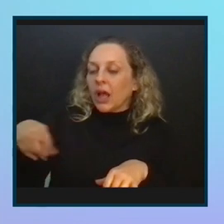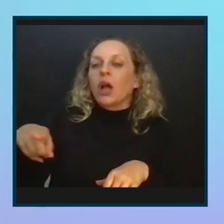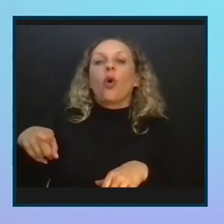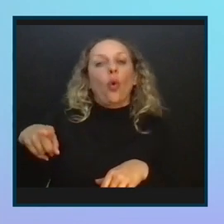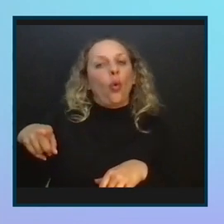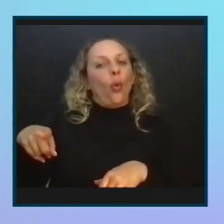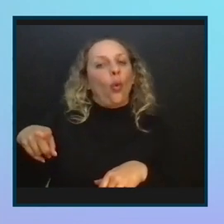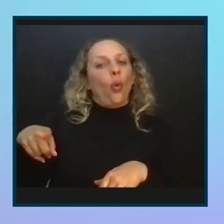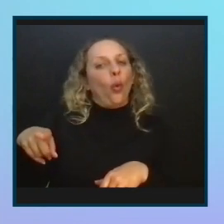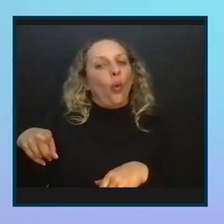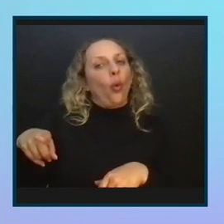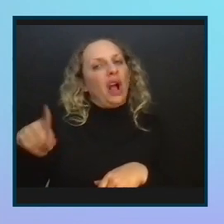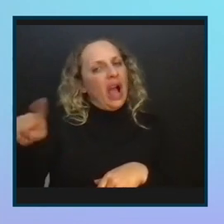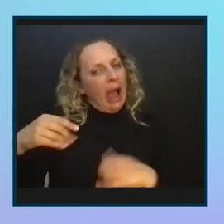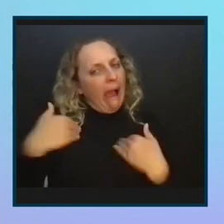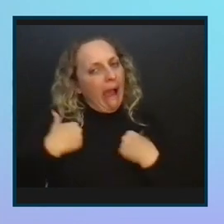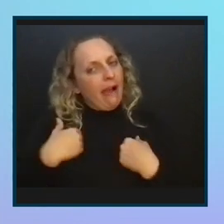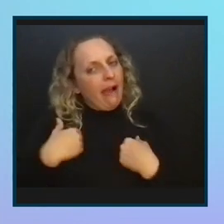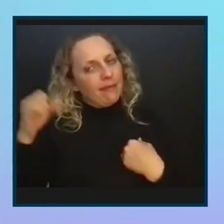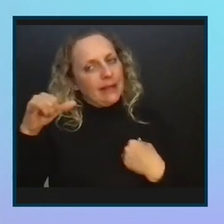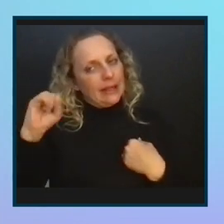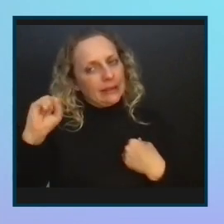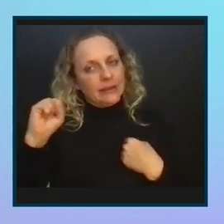there definitely are them, but